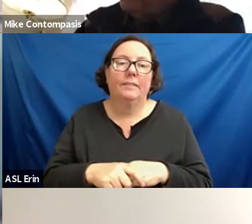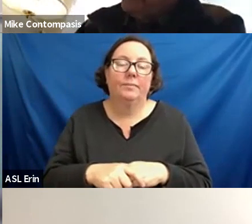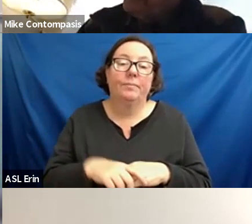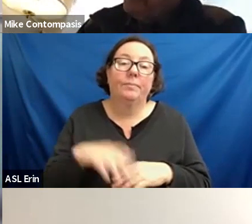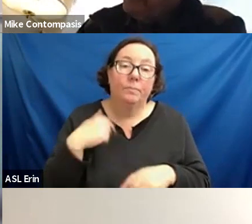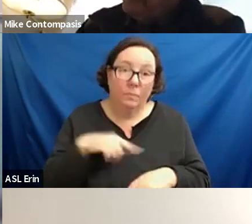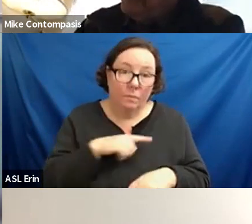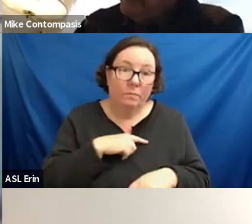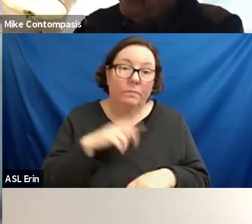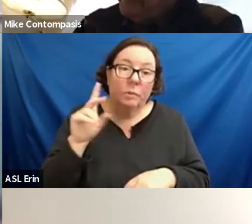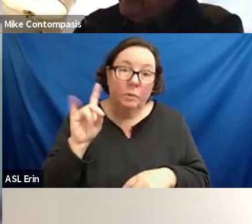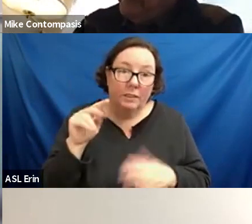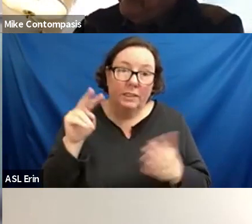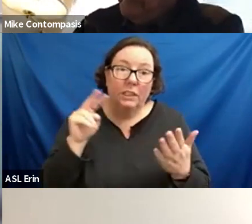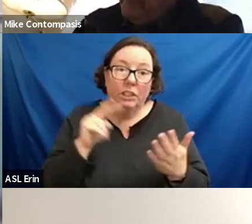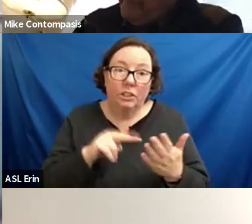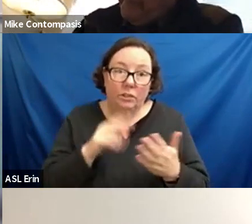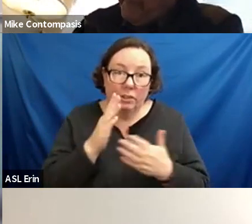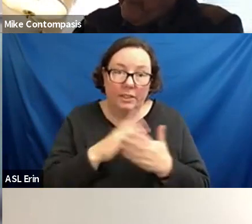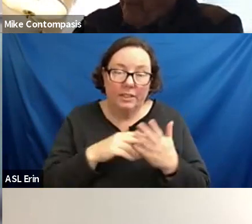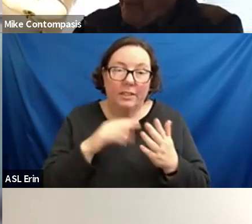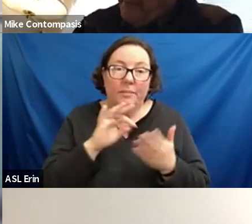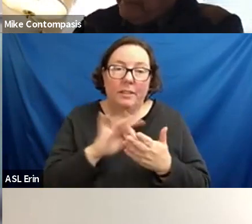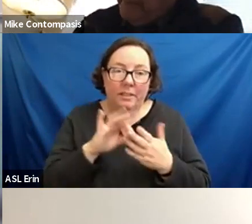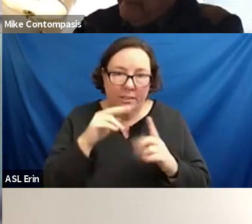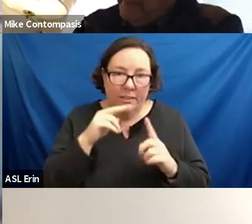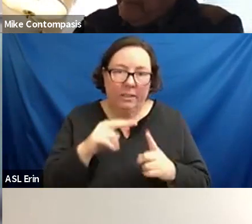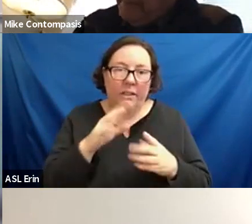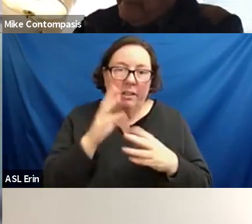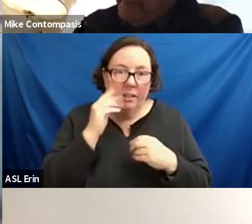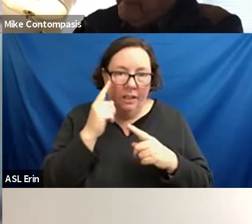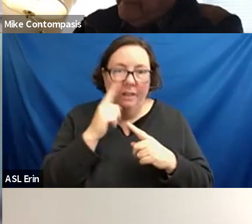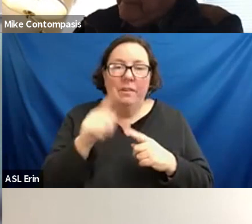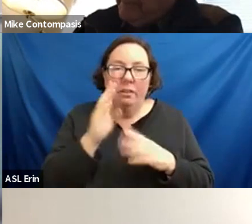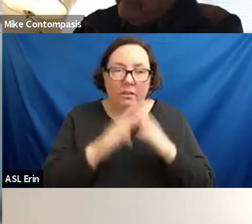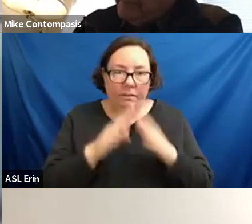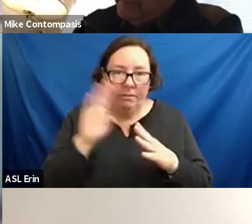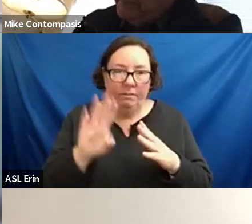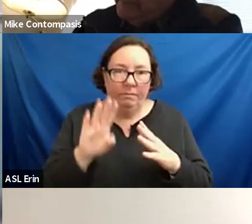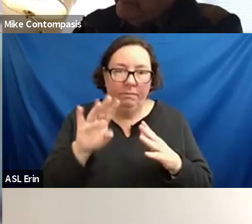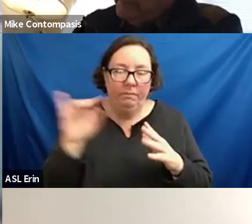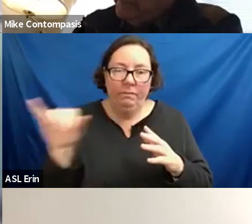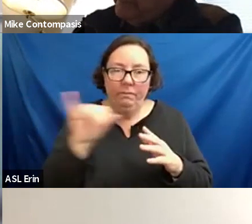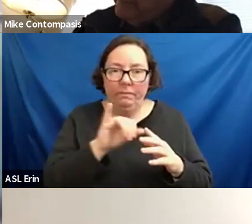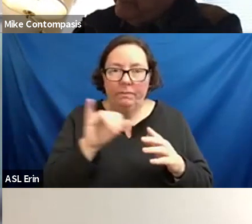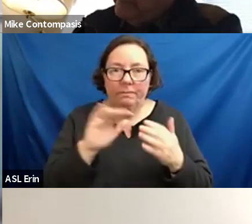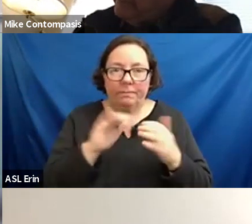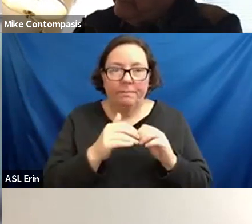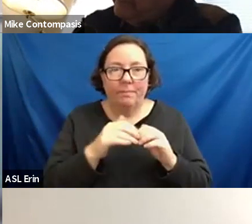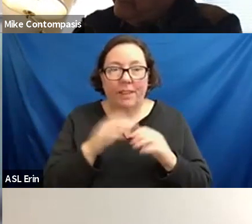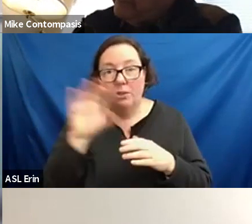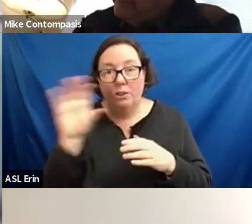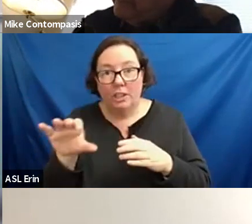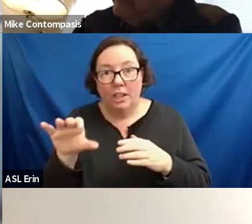did look at some of the census tract data for the city of Boston, similar to how